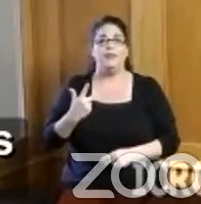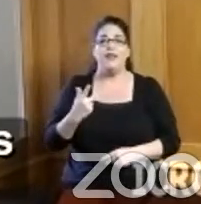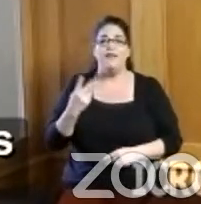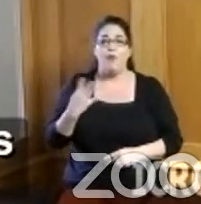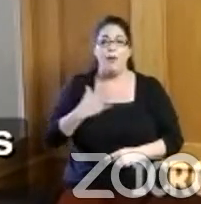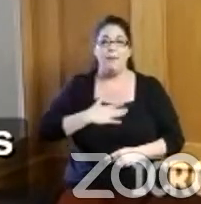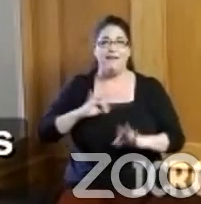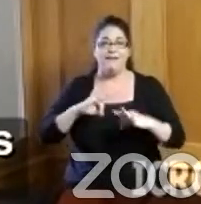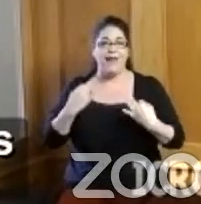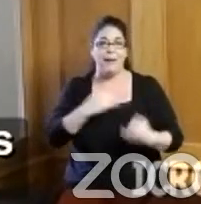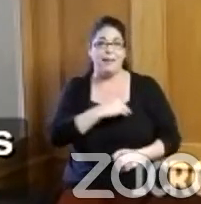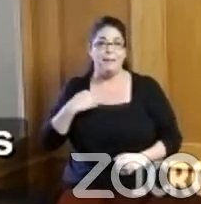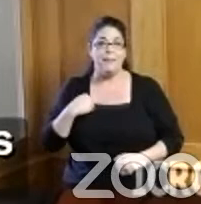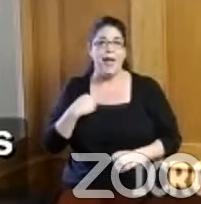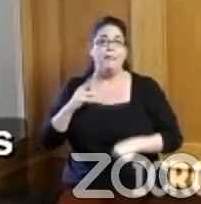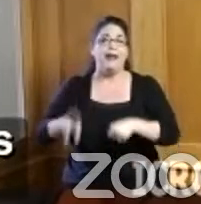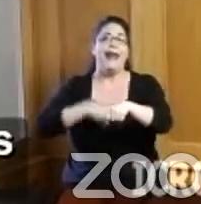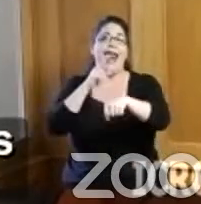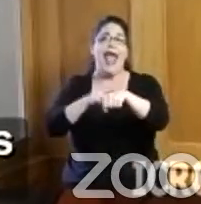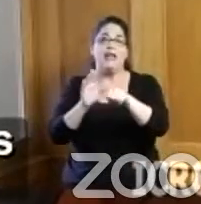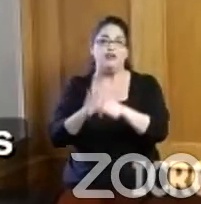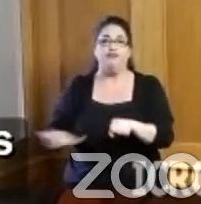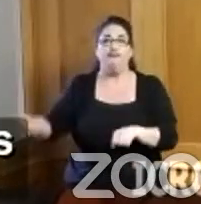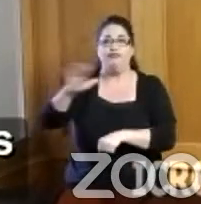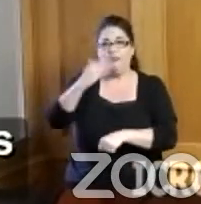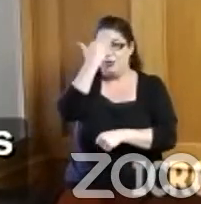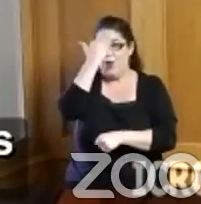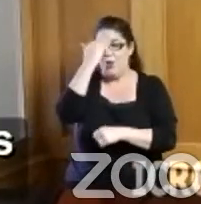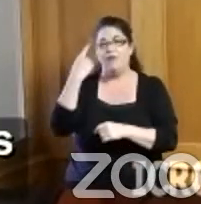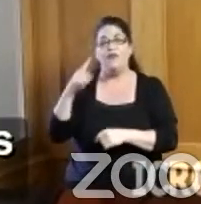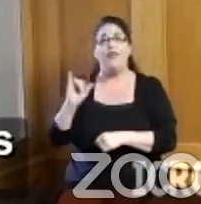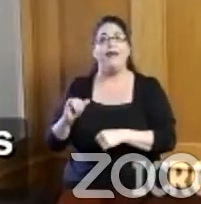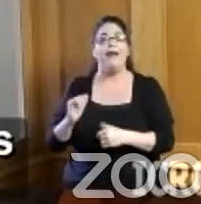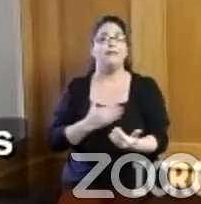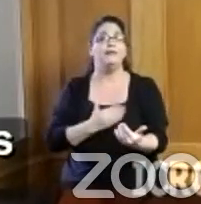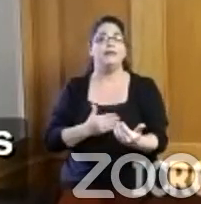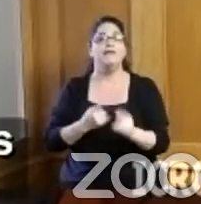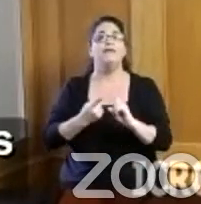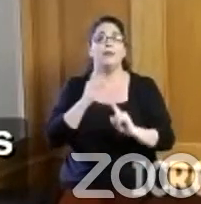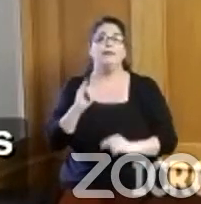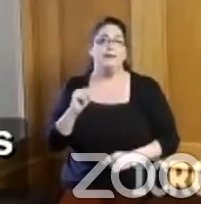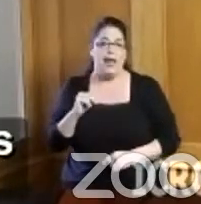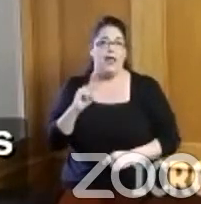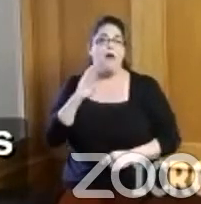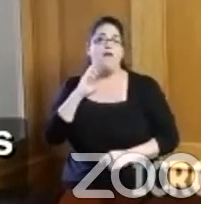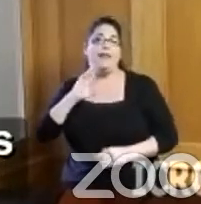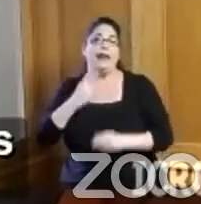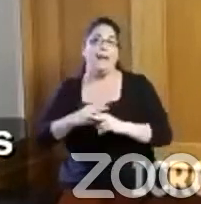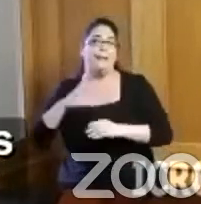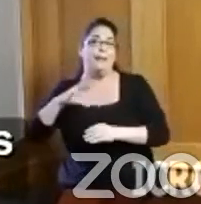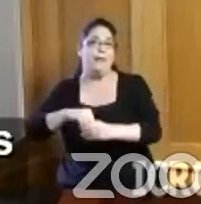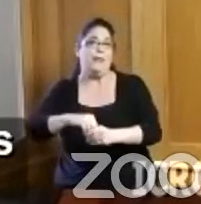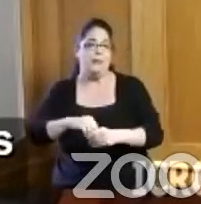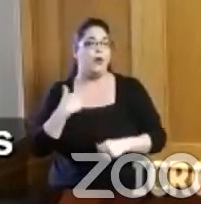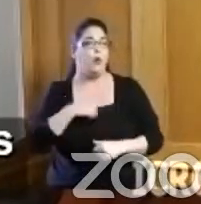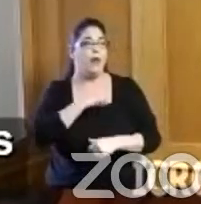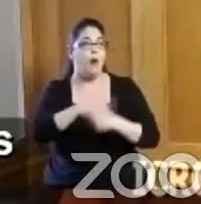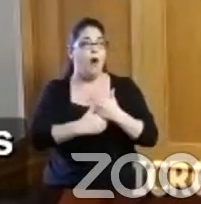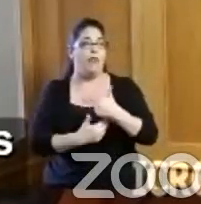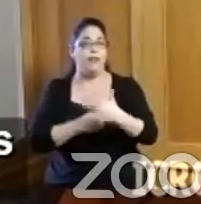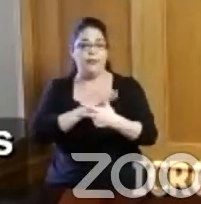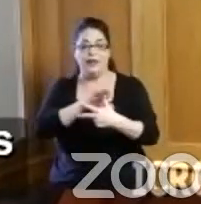known for music, and I'm hoping that they will also be in there from Cincinnati. But we're all three supportive of